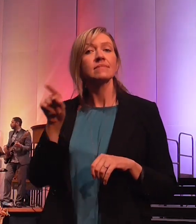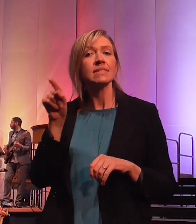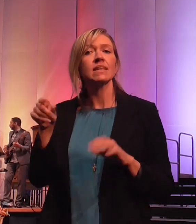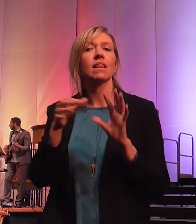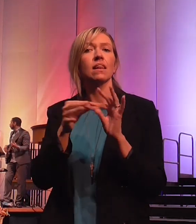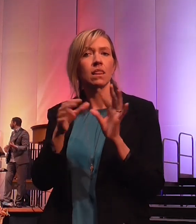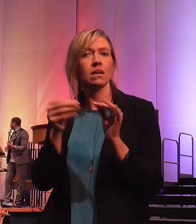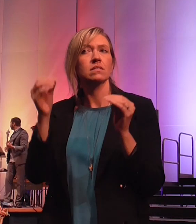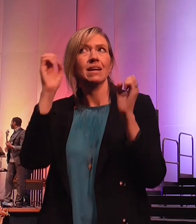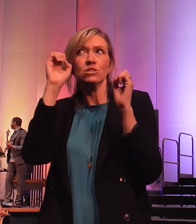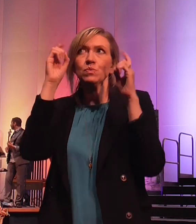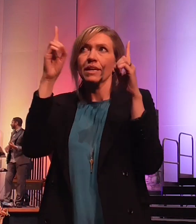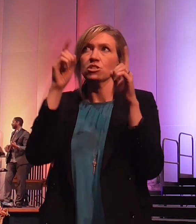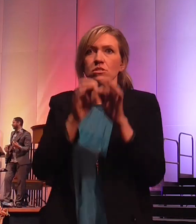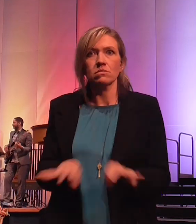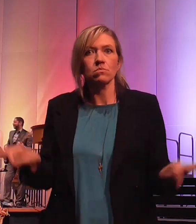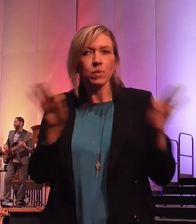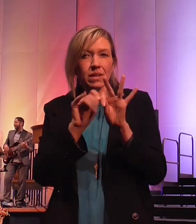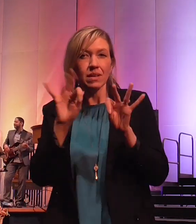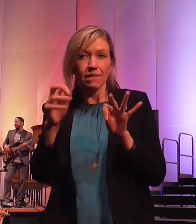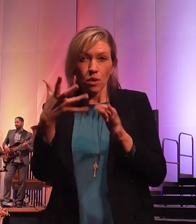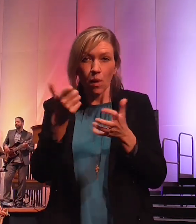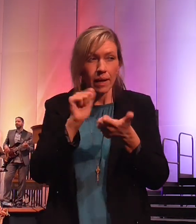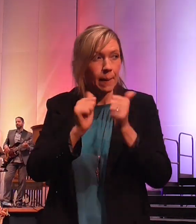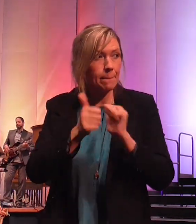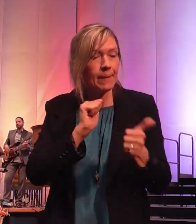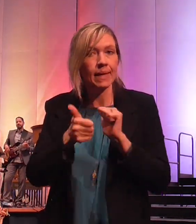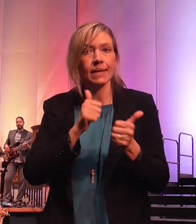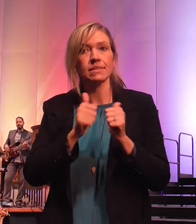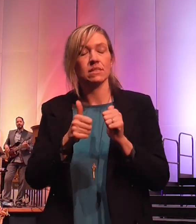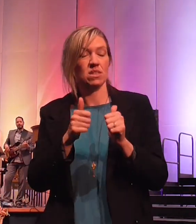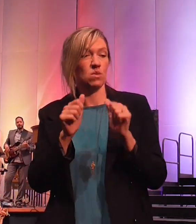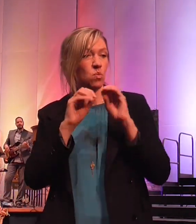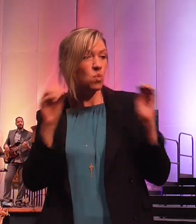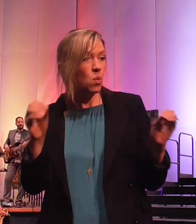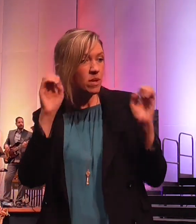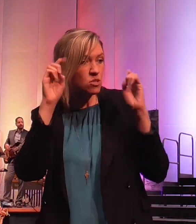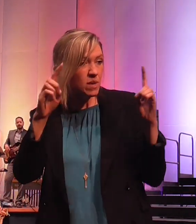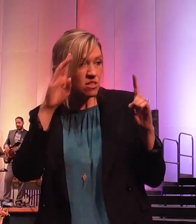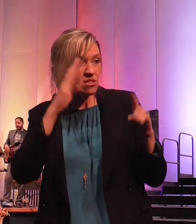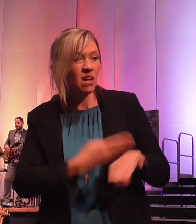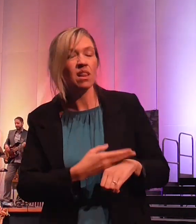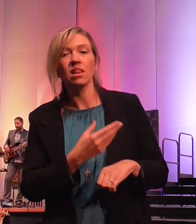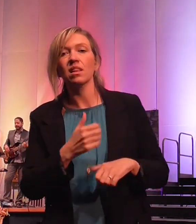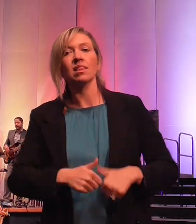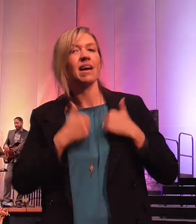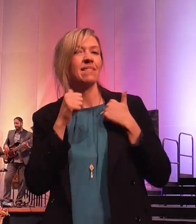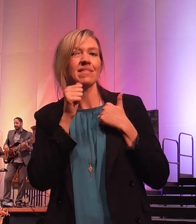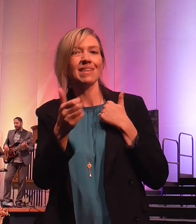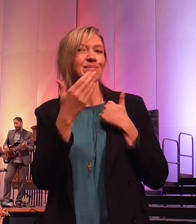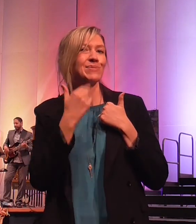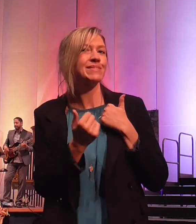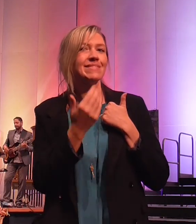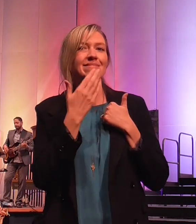love. He says education is the way if you want to compete. And without the sun, life ain't very sweet.